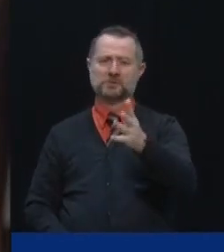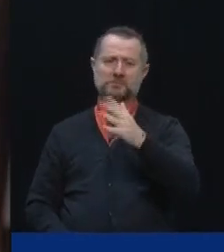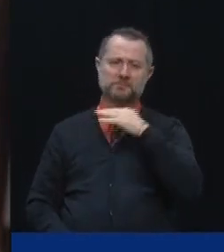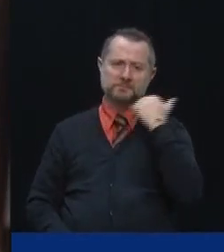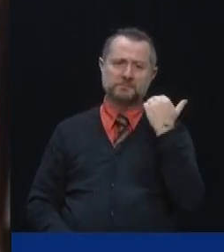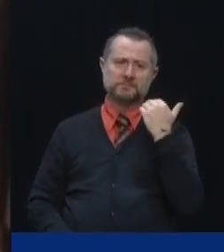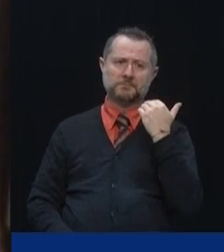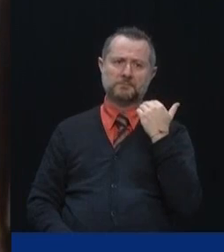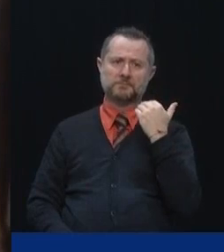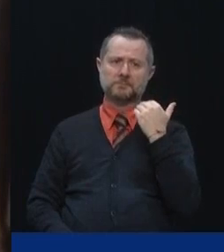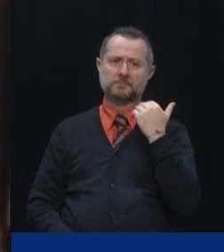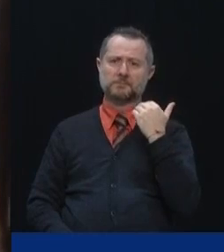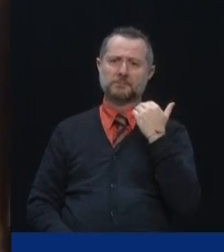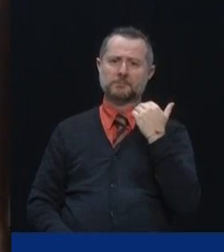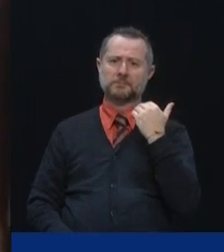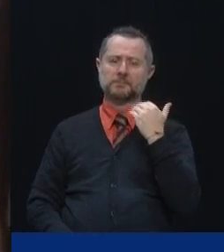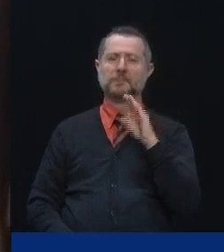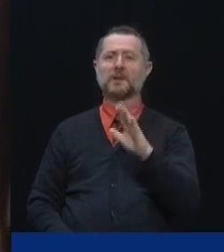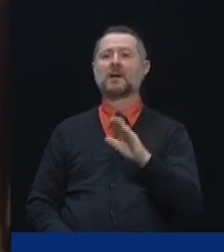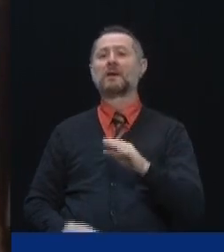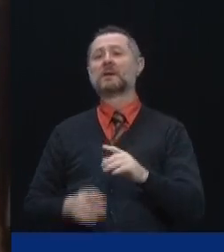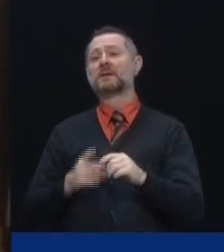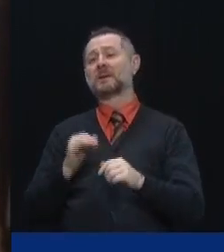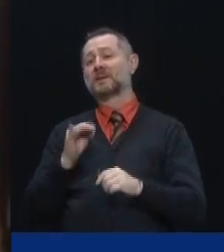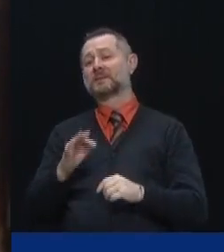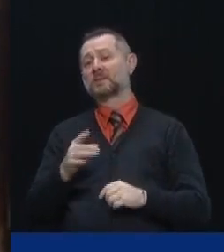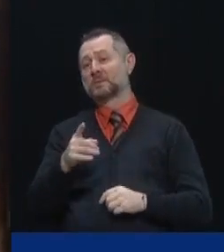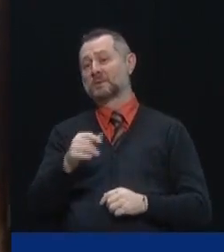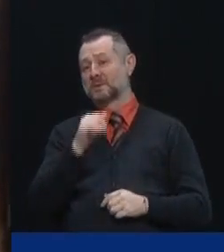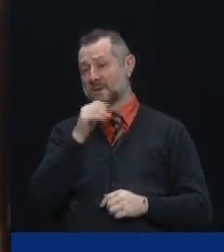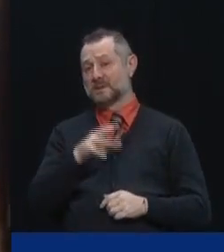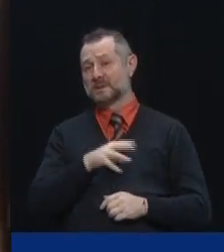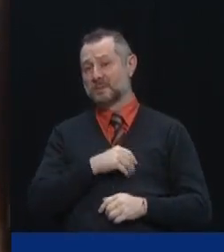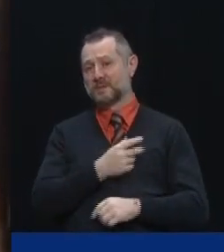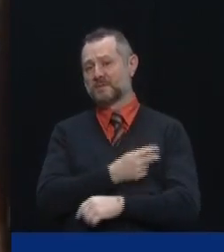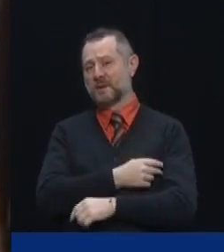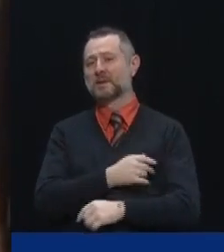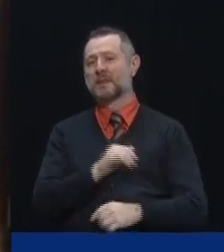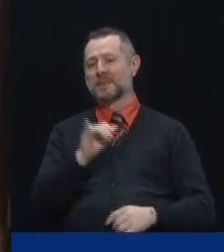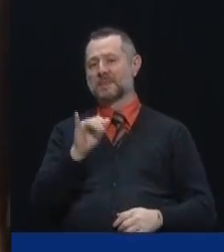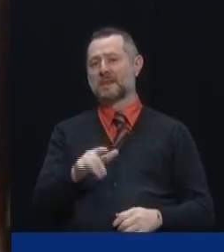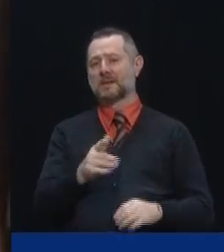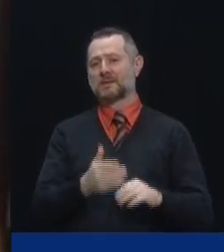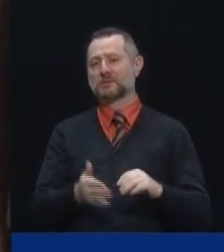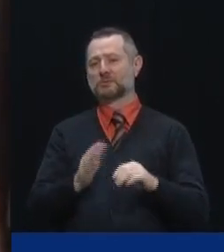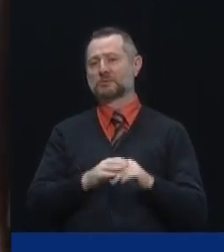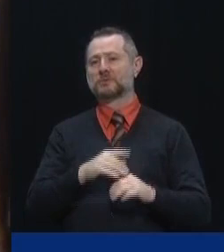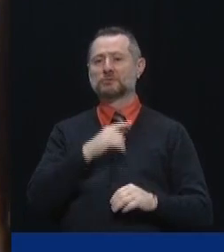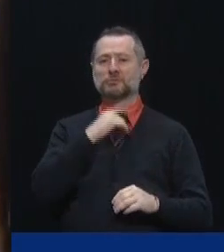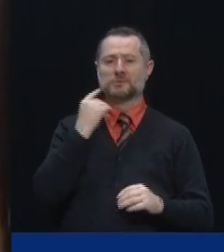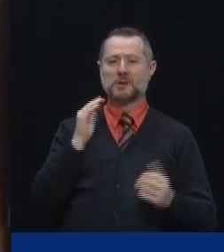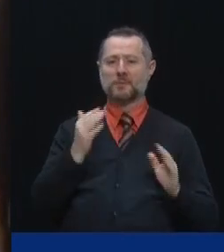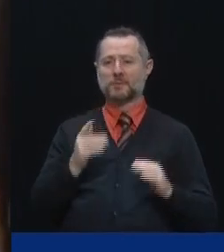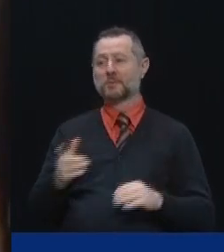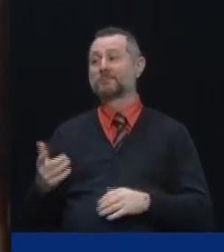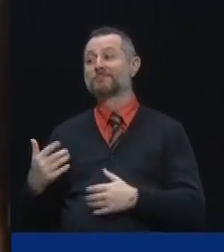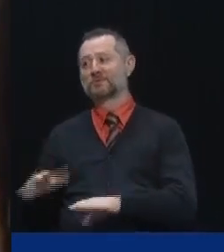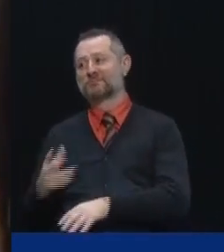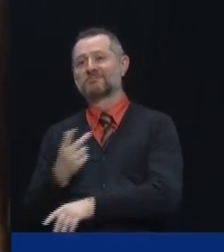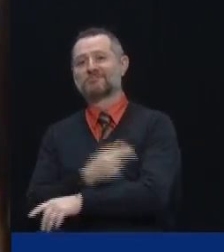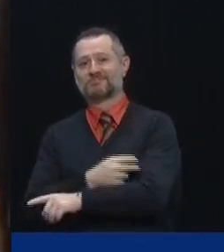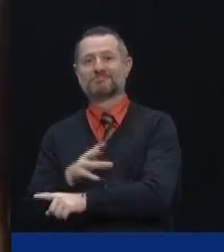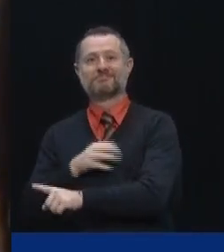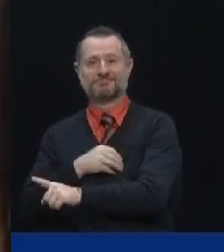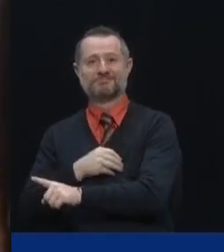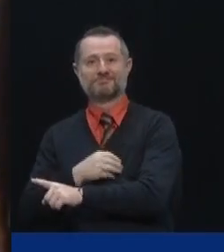There is more risk in not taking the vaccine than in taking the vaccine. The risk